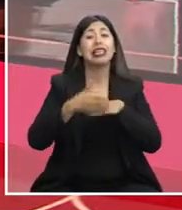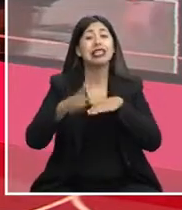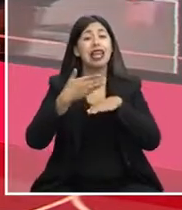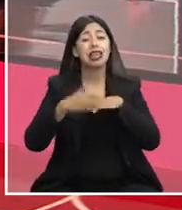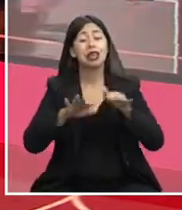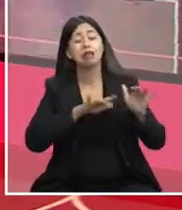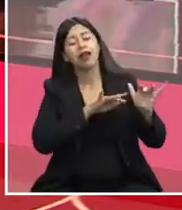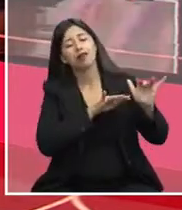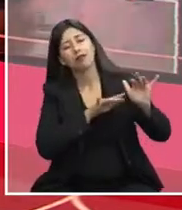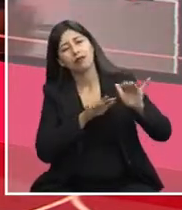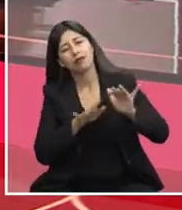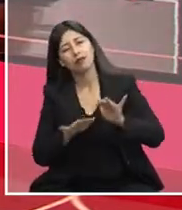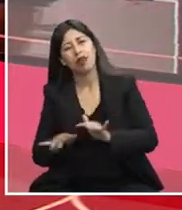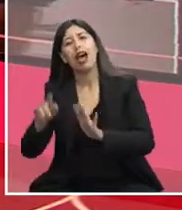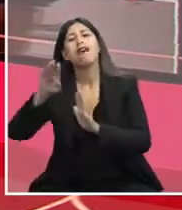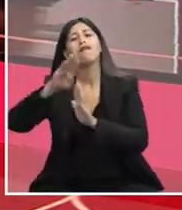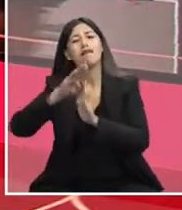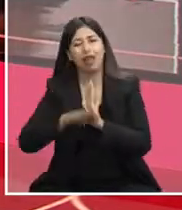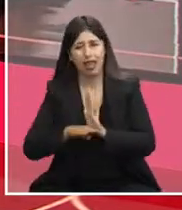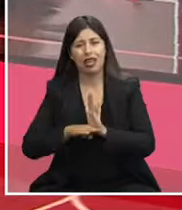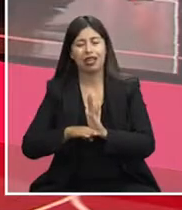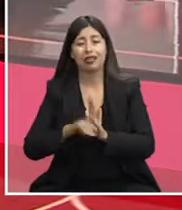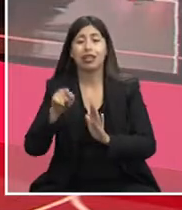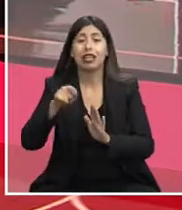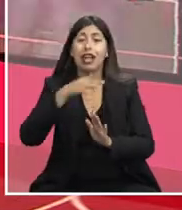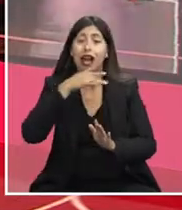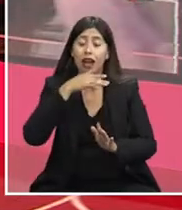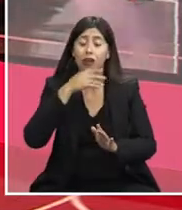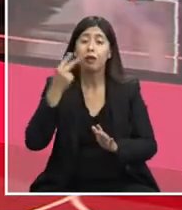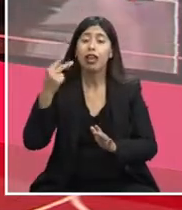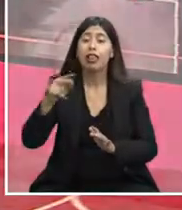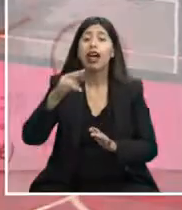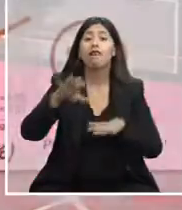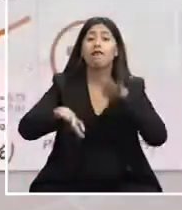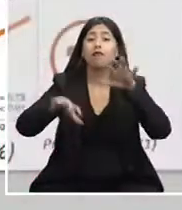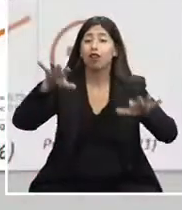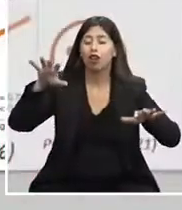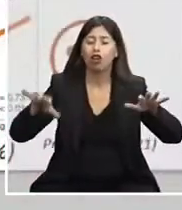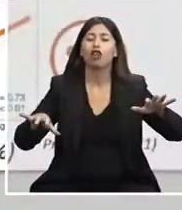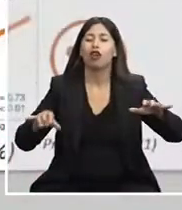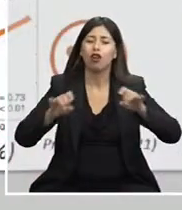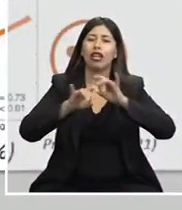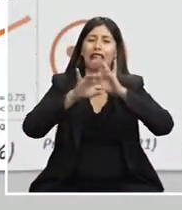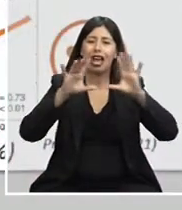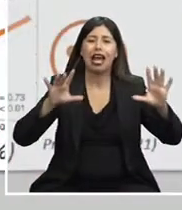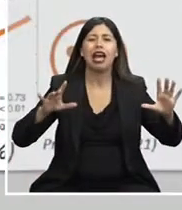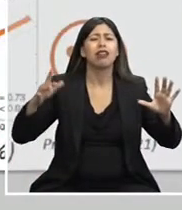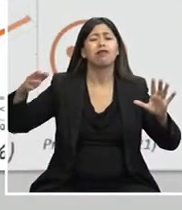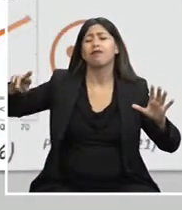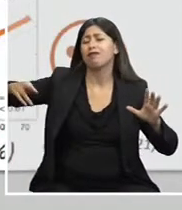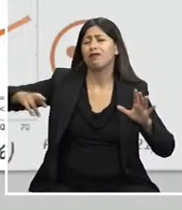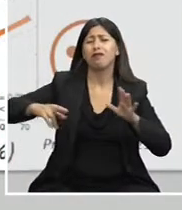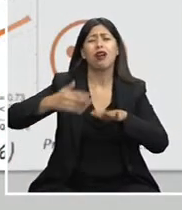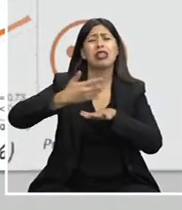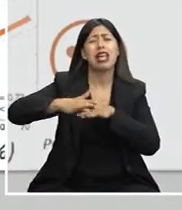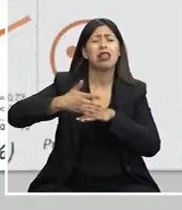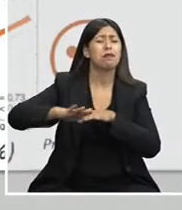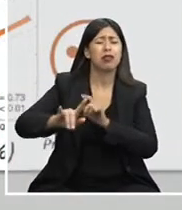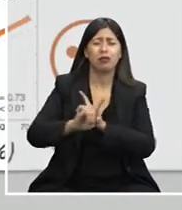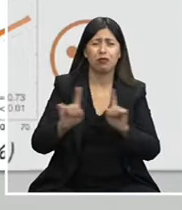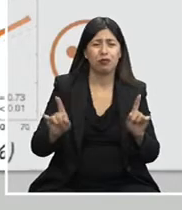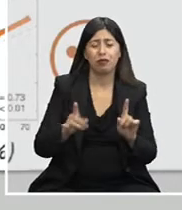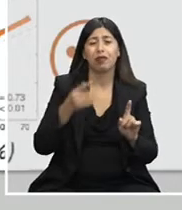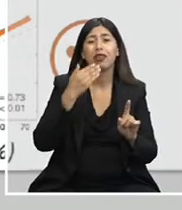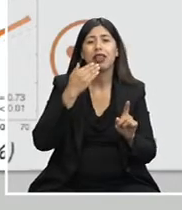waters are clearer, they contain less sediments, and actually it enables the phytoplankton to get to the light and be productive. But if you look